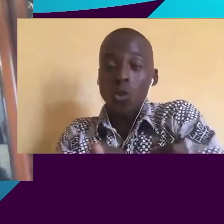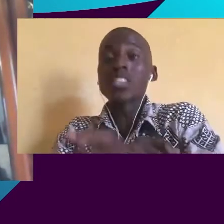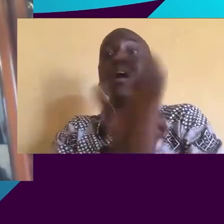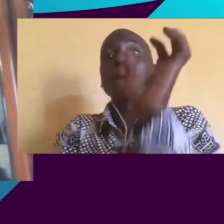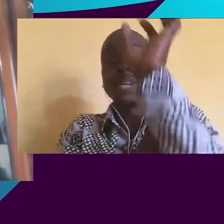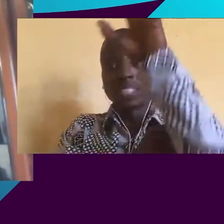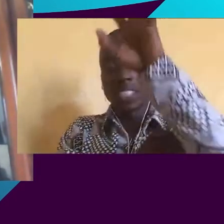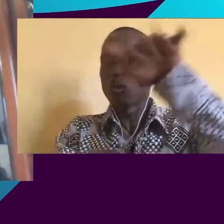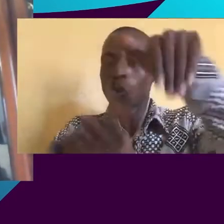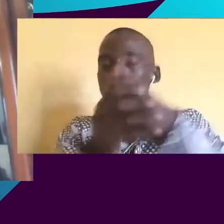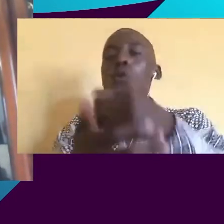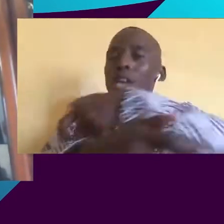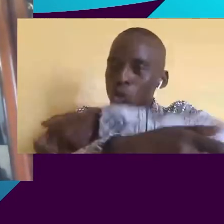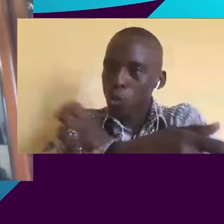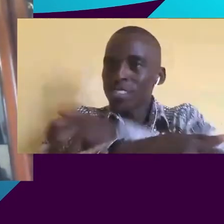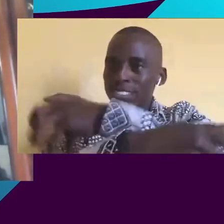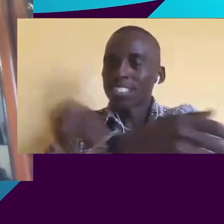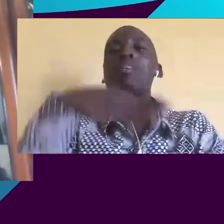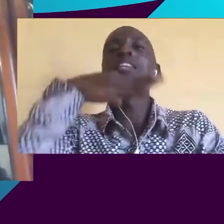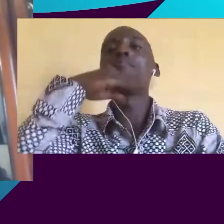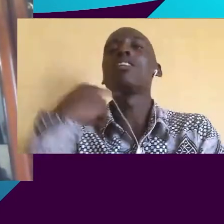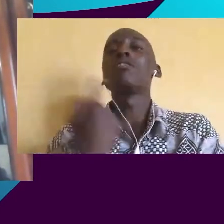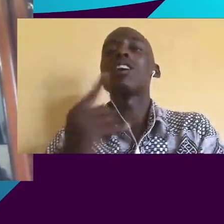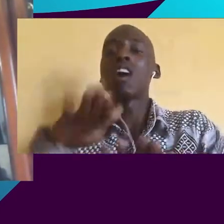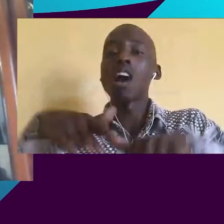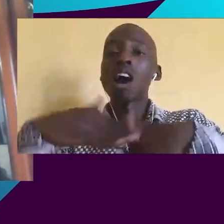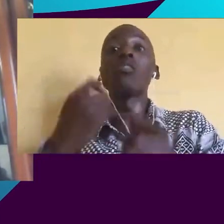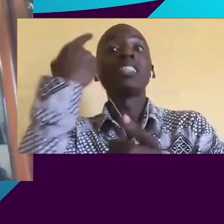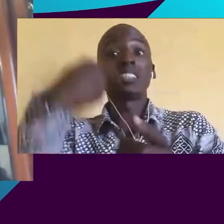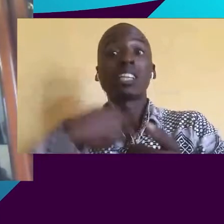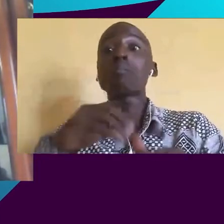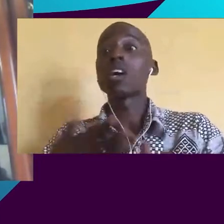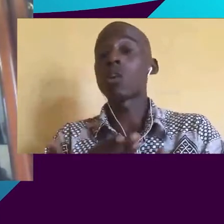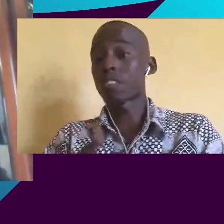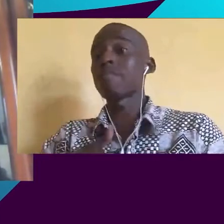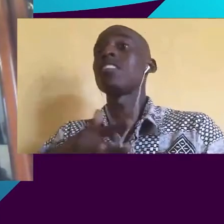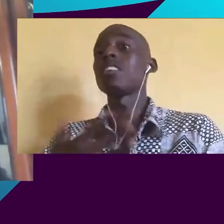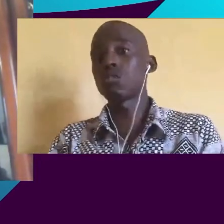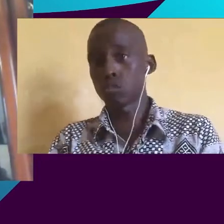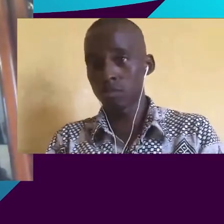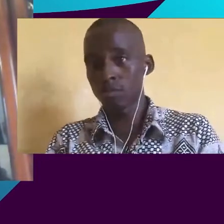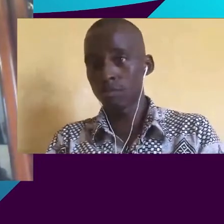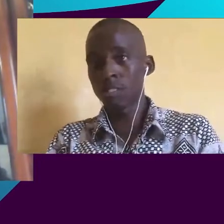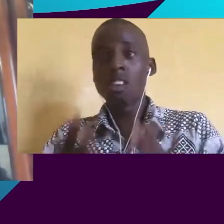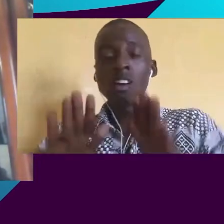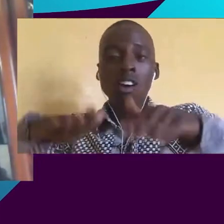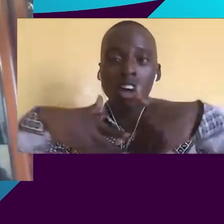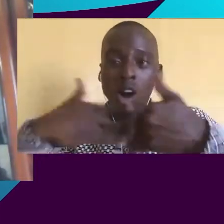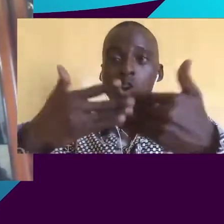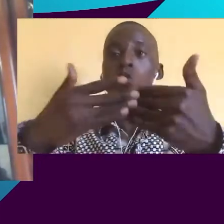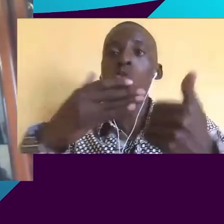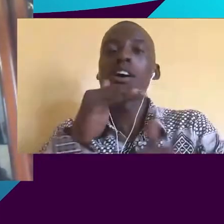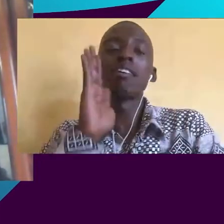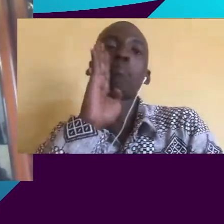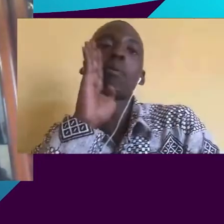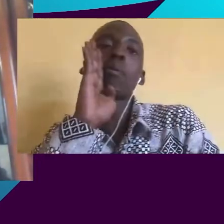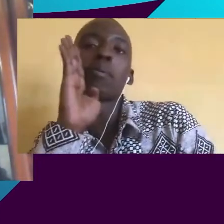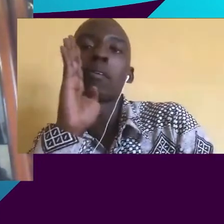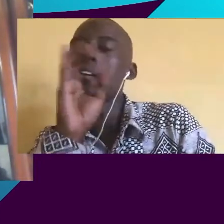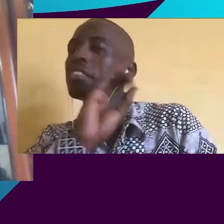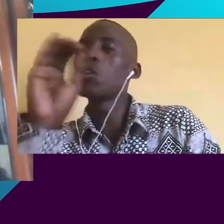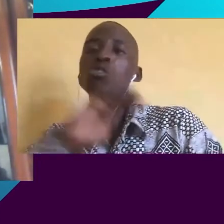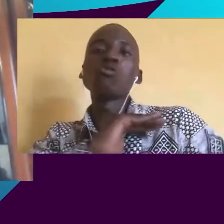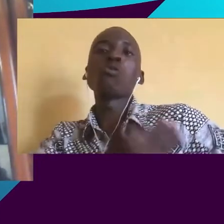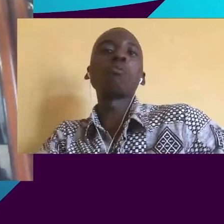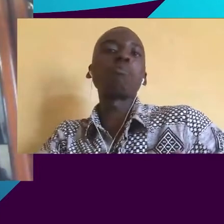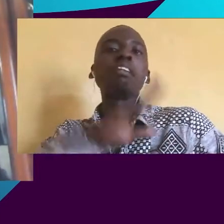coaches were male. How would they understand how I feel? How do I go and whisper to them? They are not for crying out loud, my